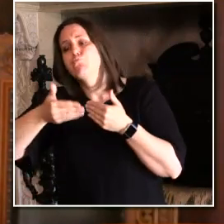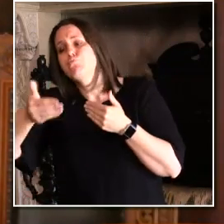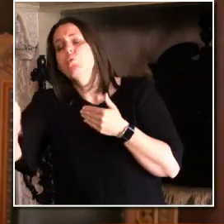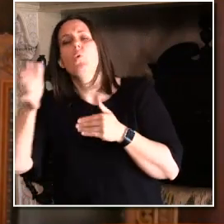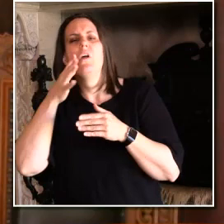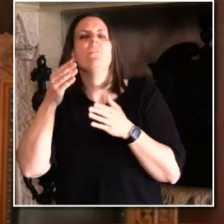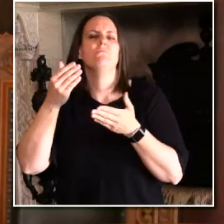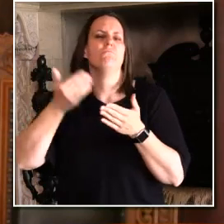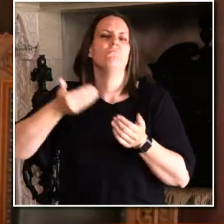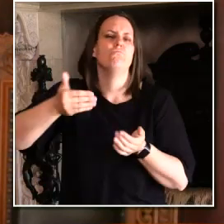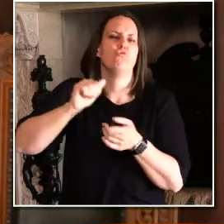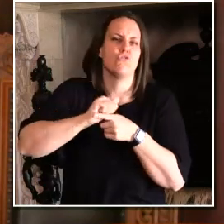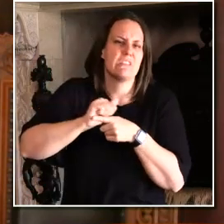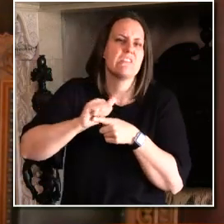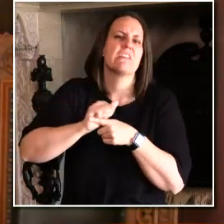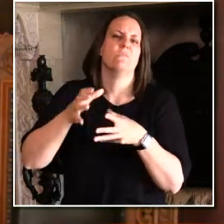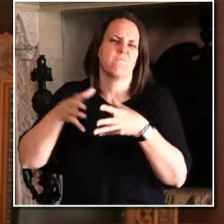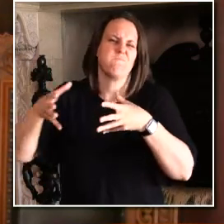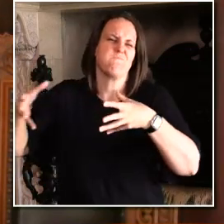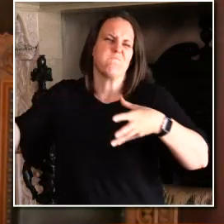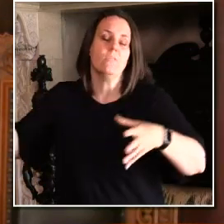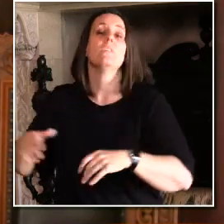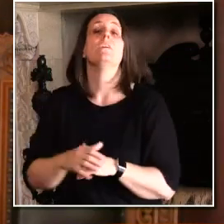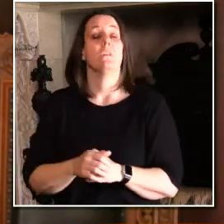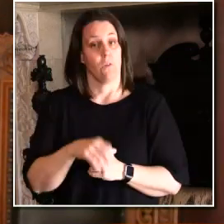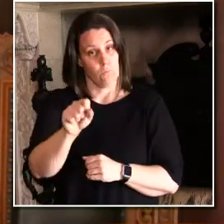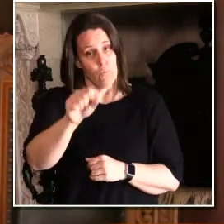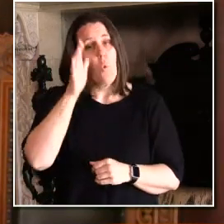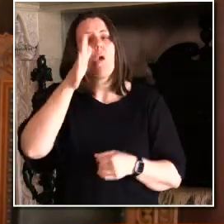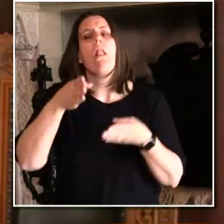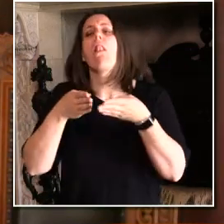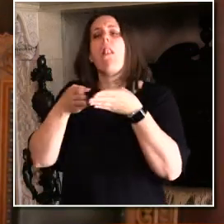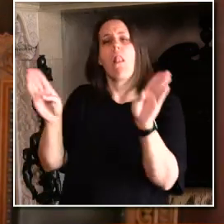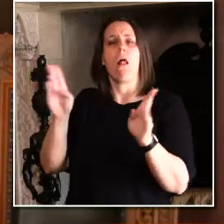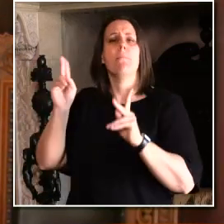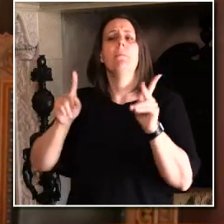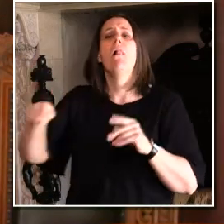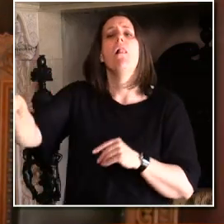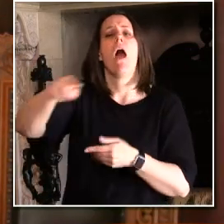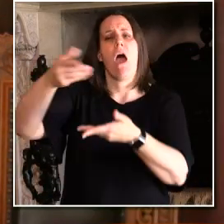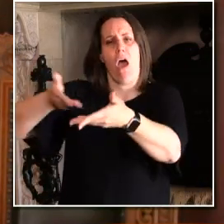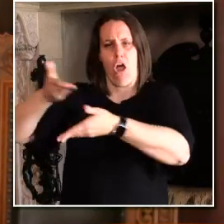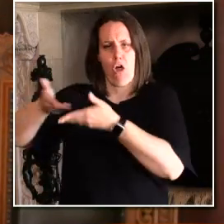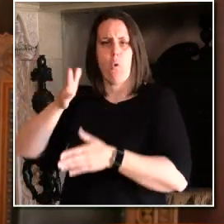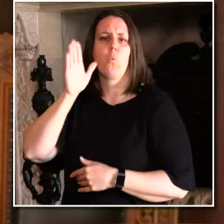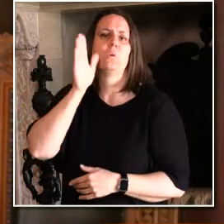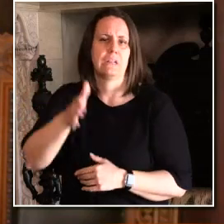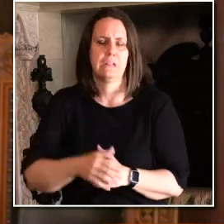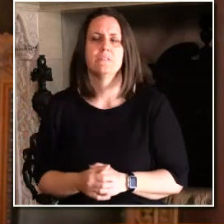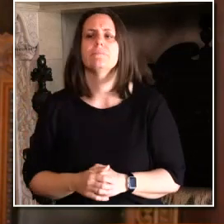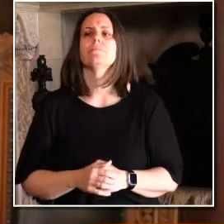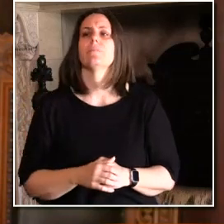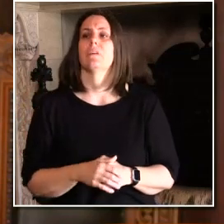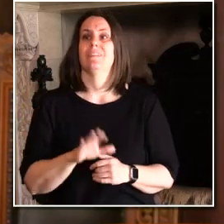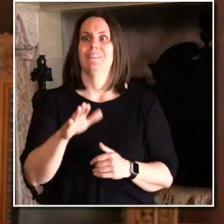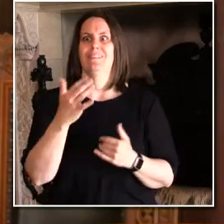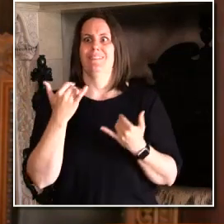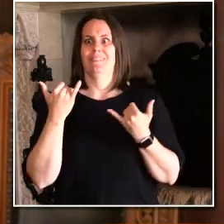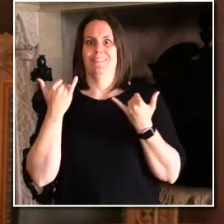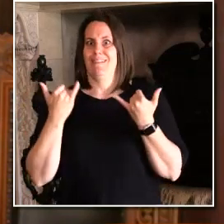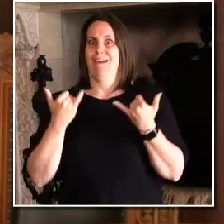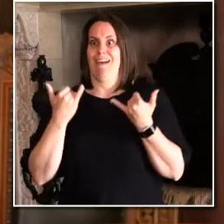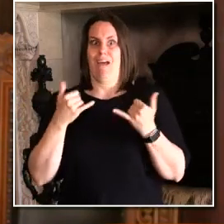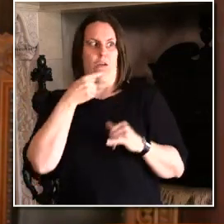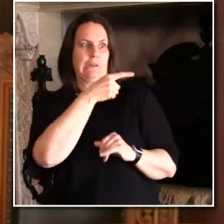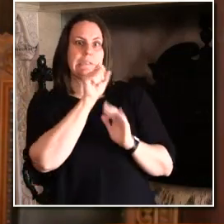the plan to hire additional people to fill some of these needs that would be outside of our current state employees. And so a plan is in